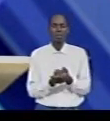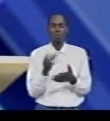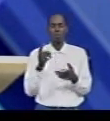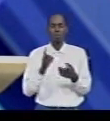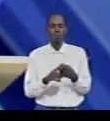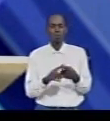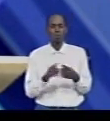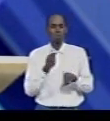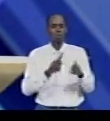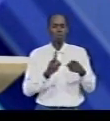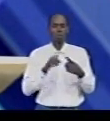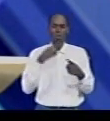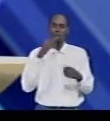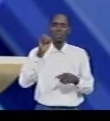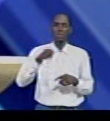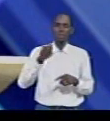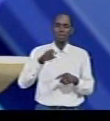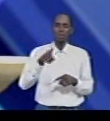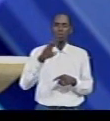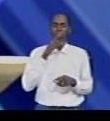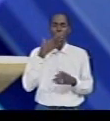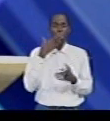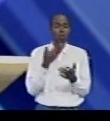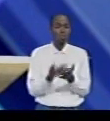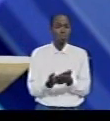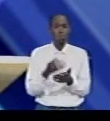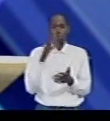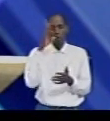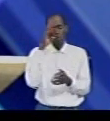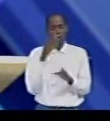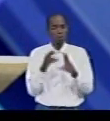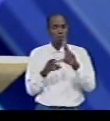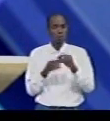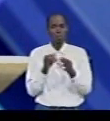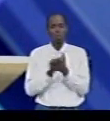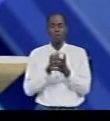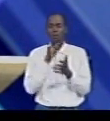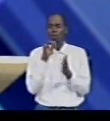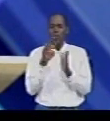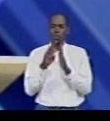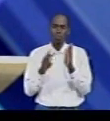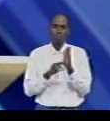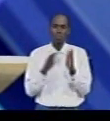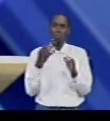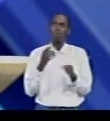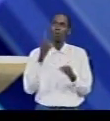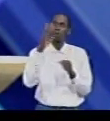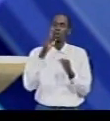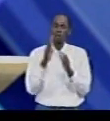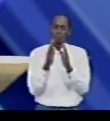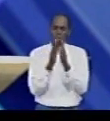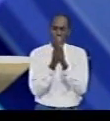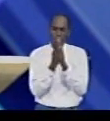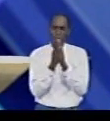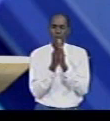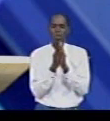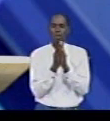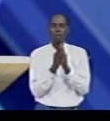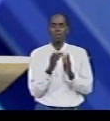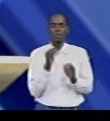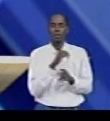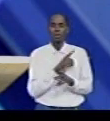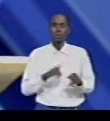good man. That's not the will of God. That's not what we should do. The Lord wants us to